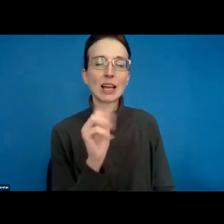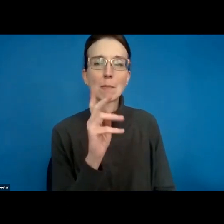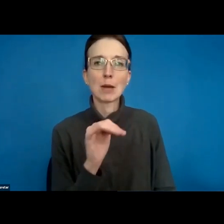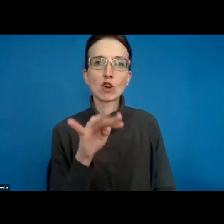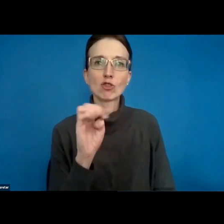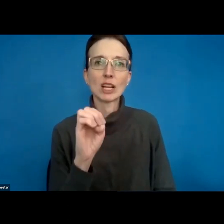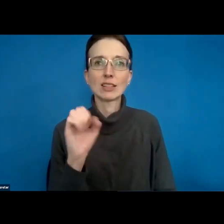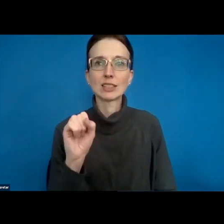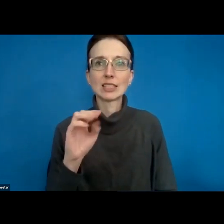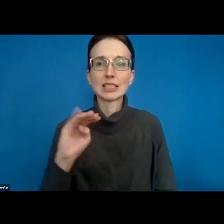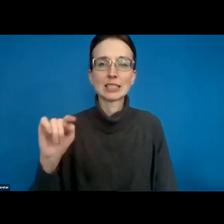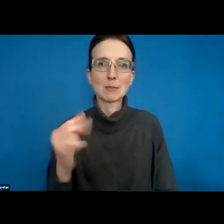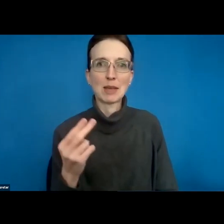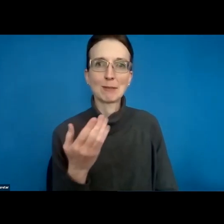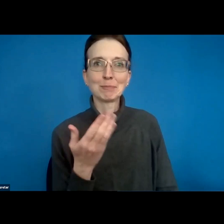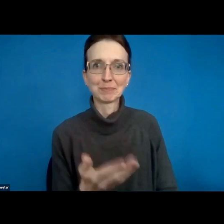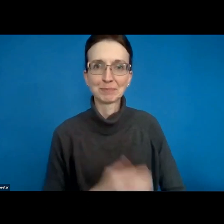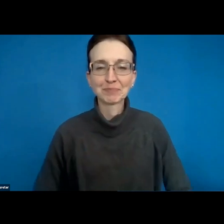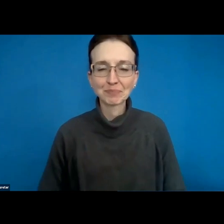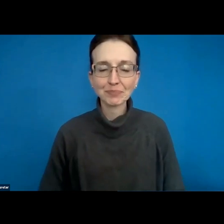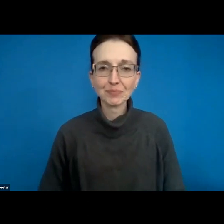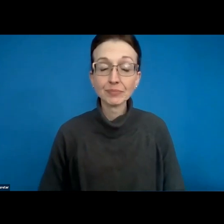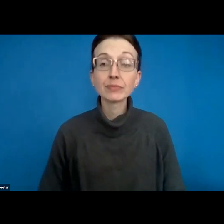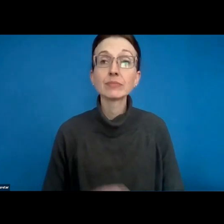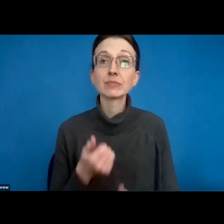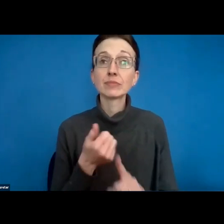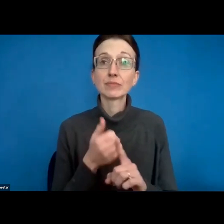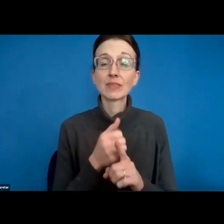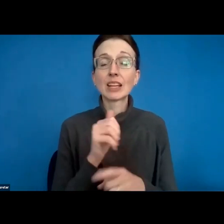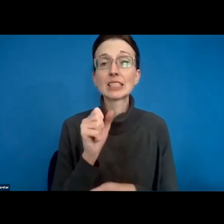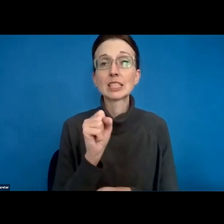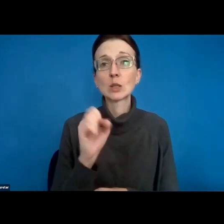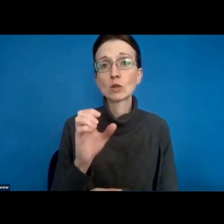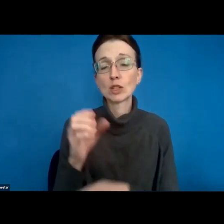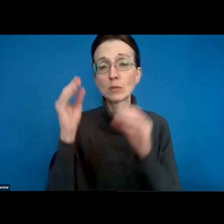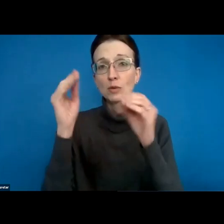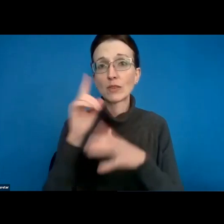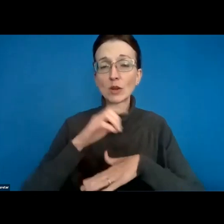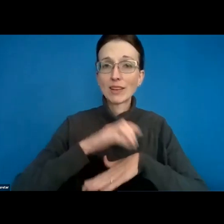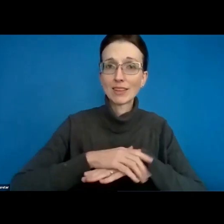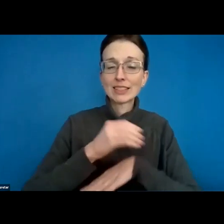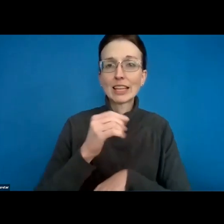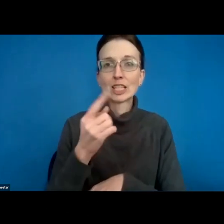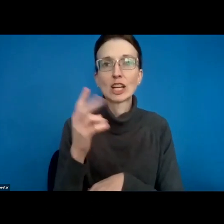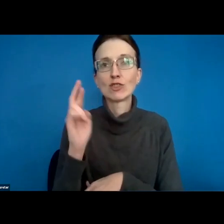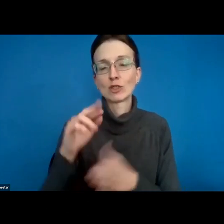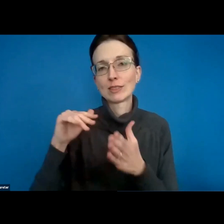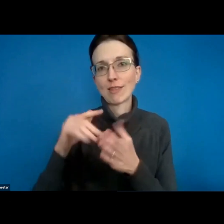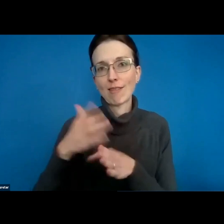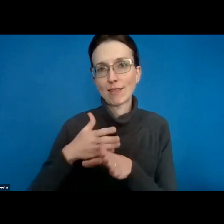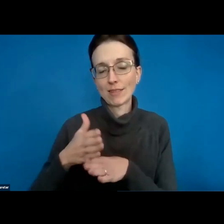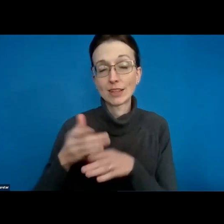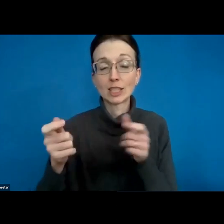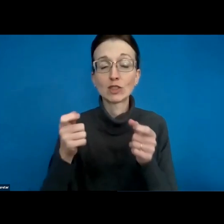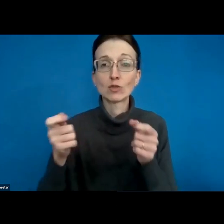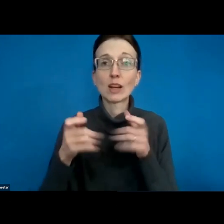Smith. Dr. Smith is an associate professor in English and gender studies. She is the director